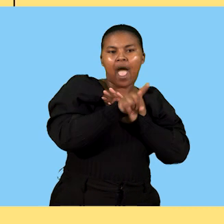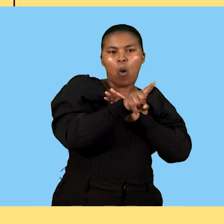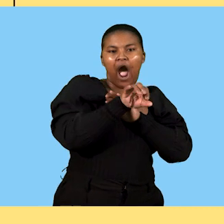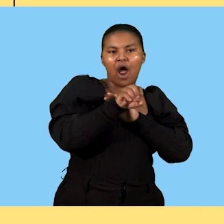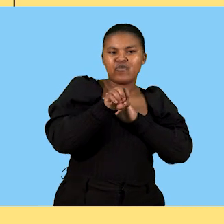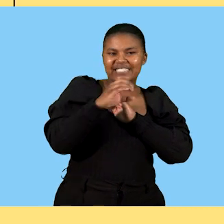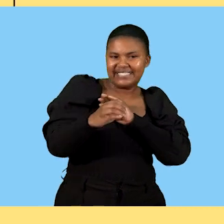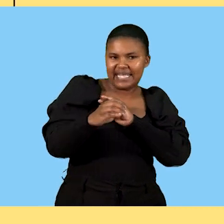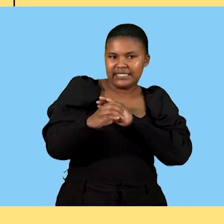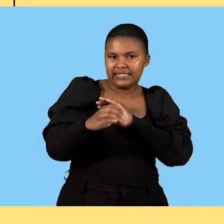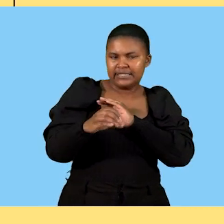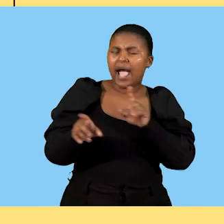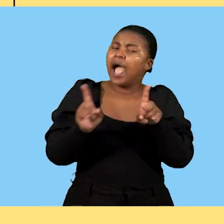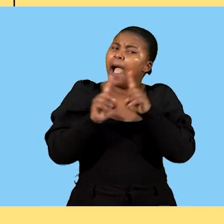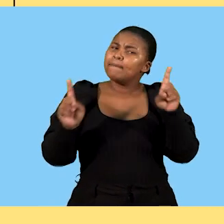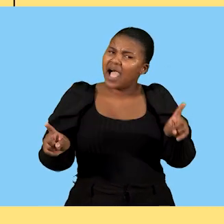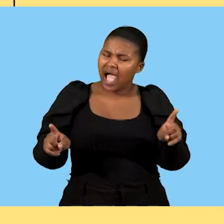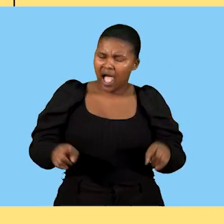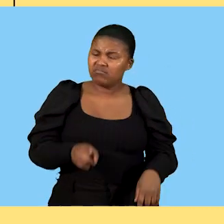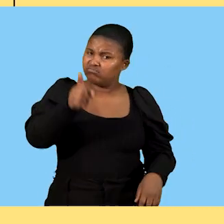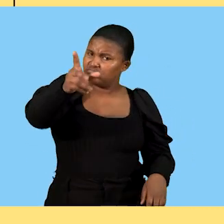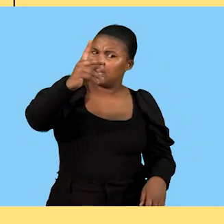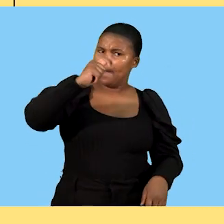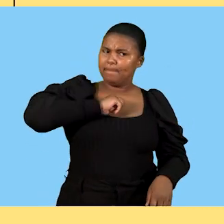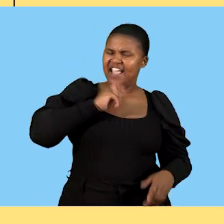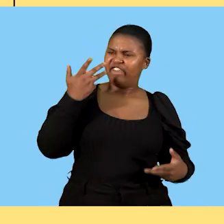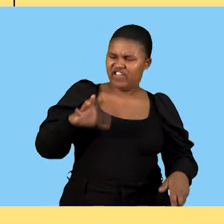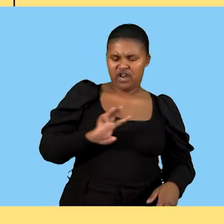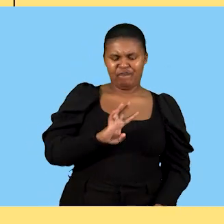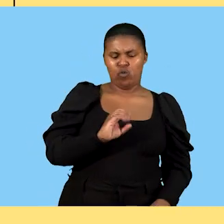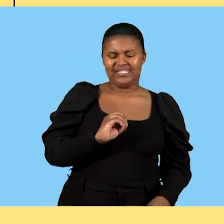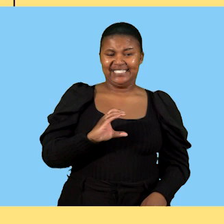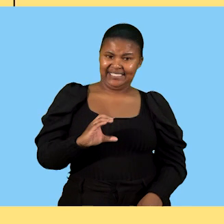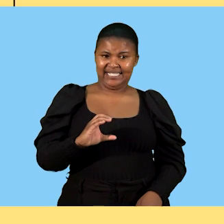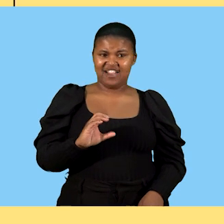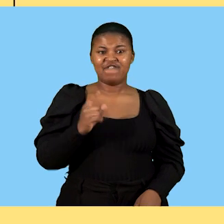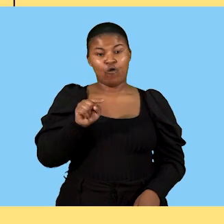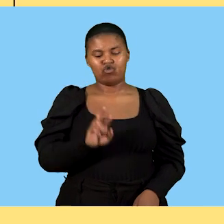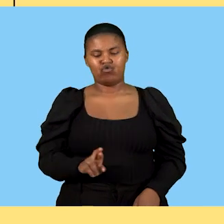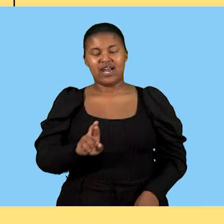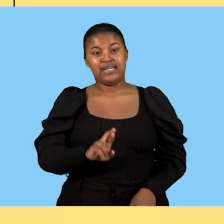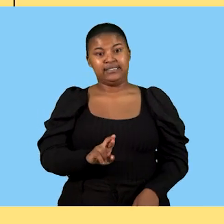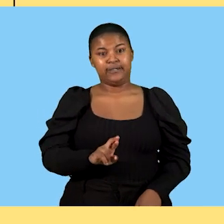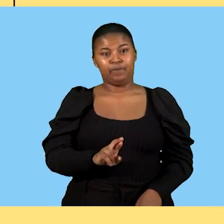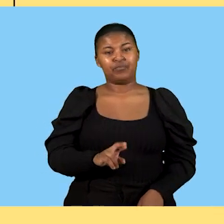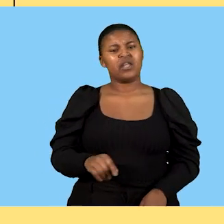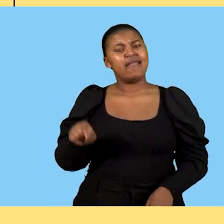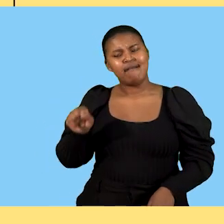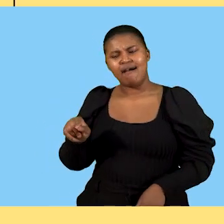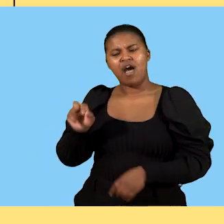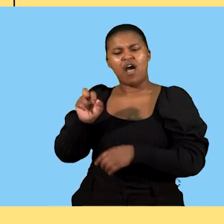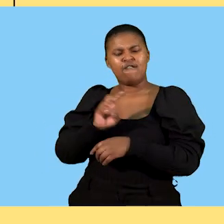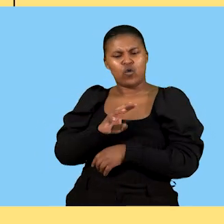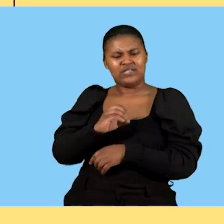However, they have paid 40 cents in the rand. And that 40 cents is